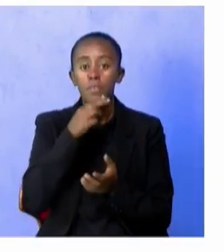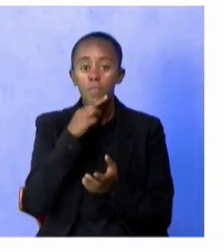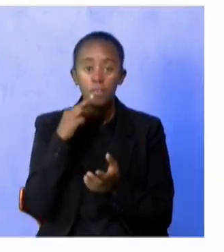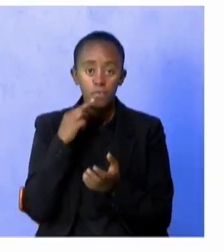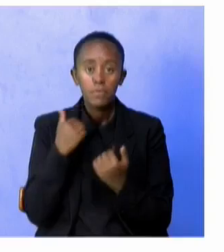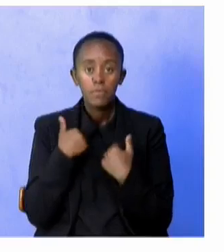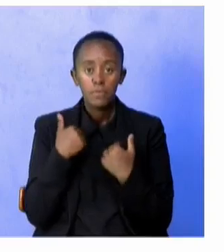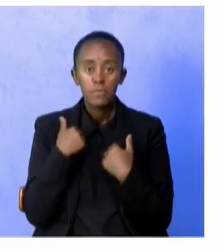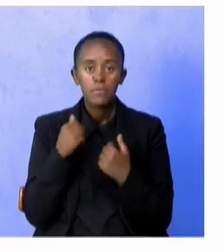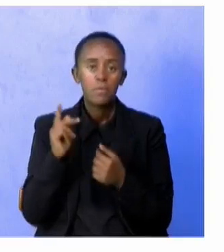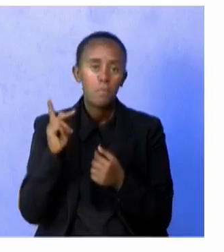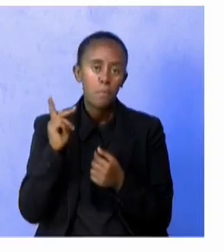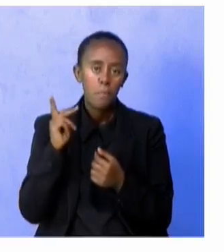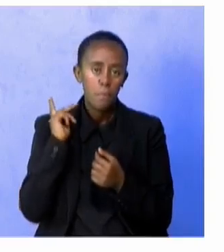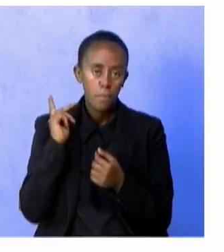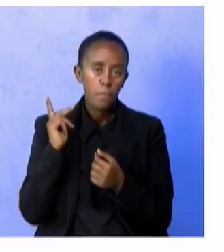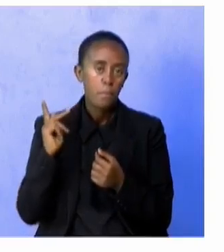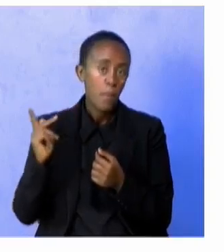participle.